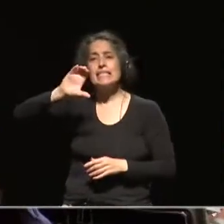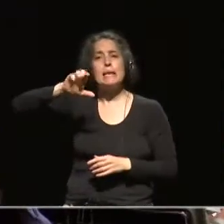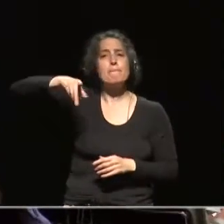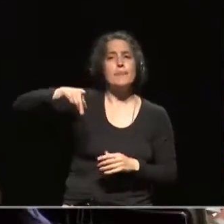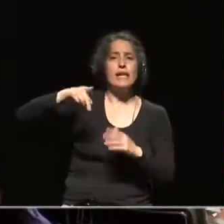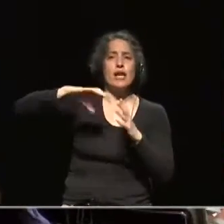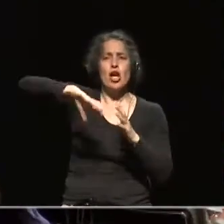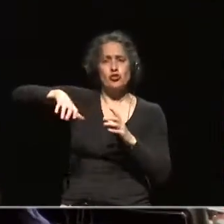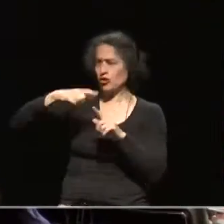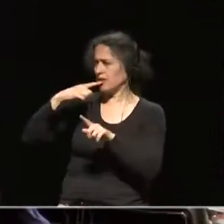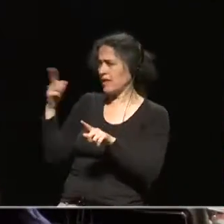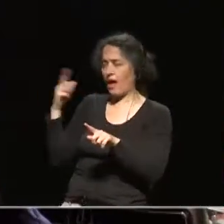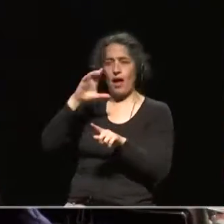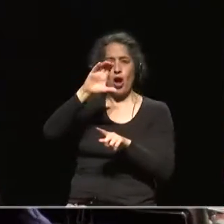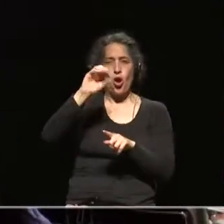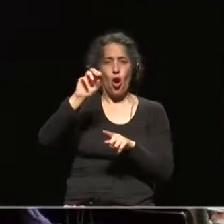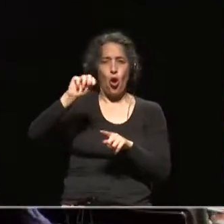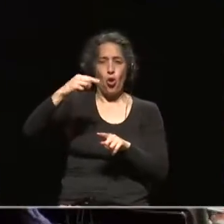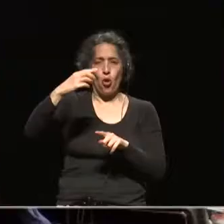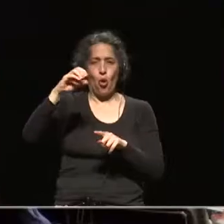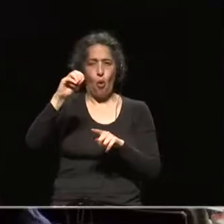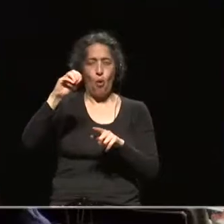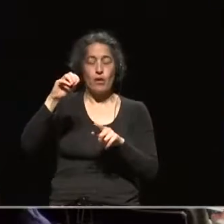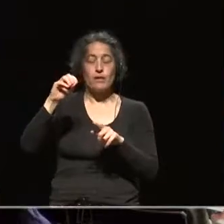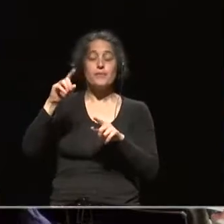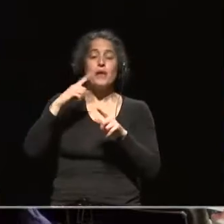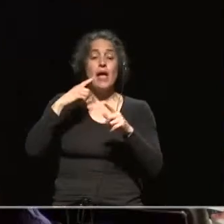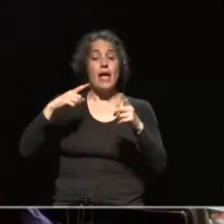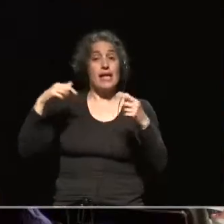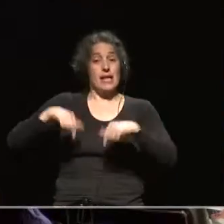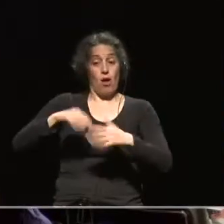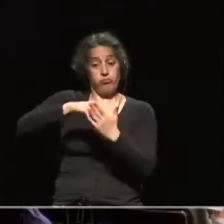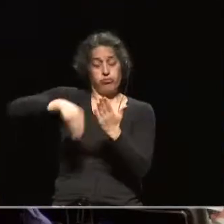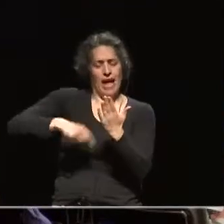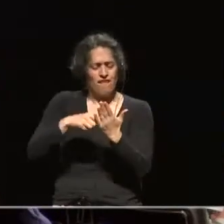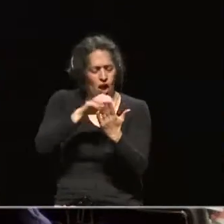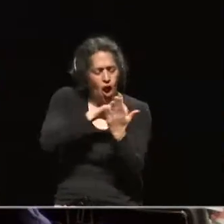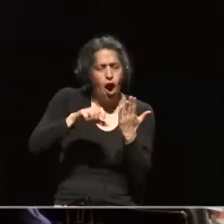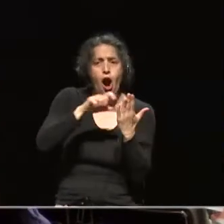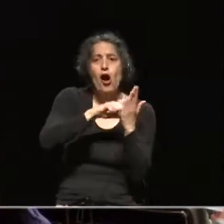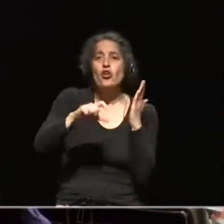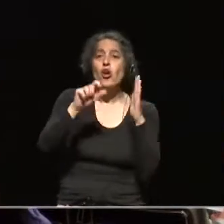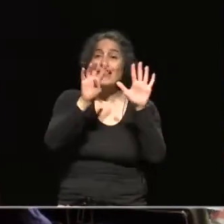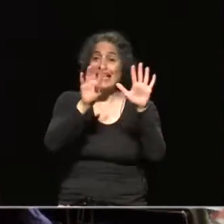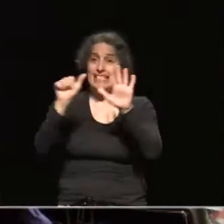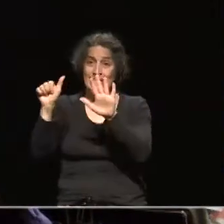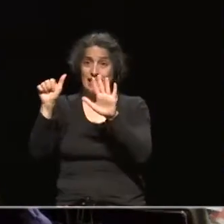Mr. Member of Parliament. In the Cotonou Agreement, there is an Article 96 which refers to what you have called essential